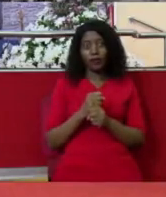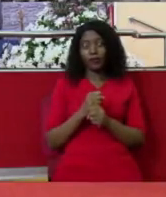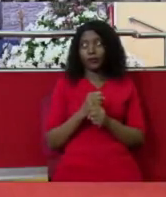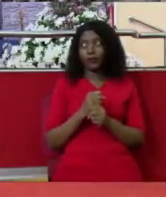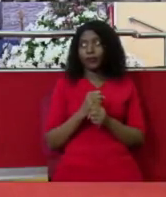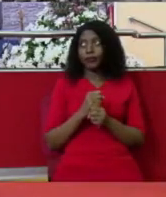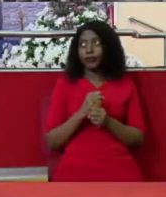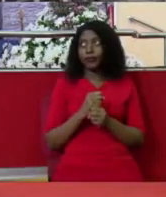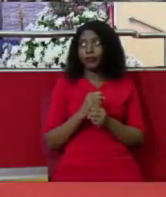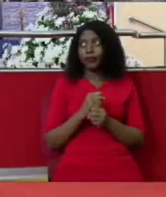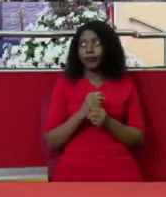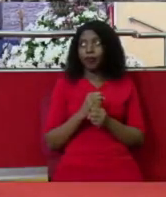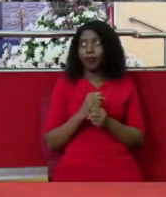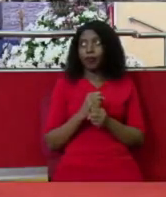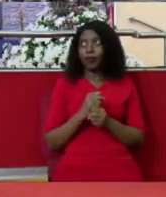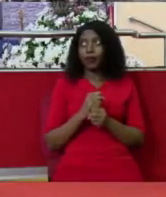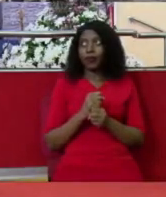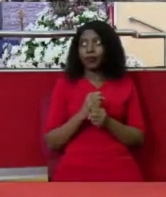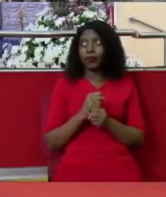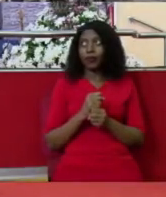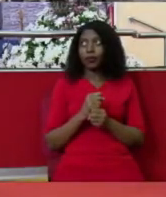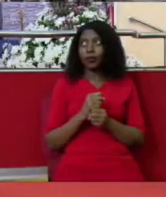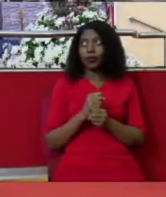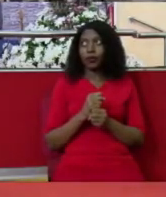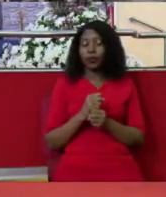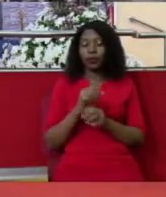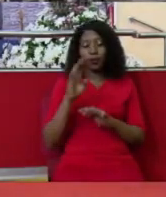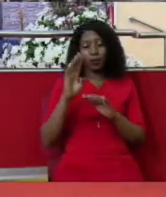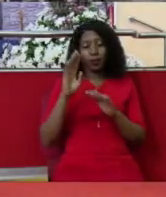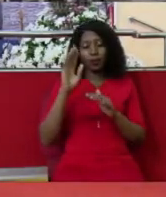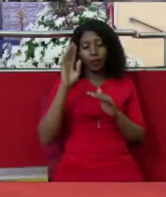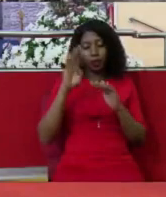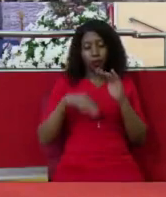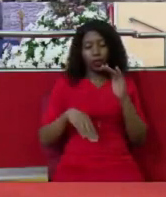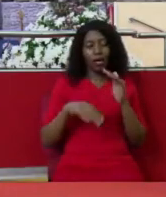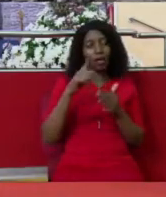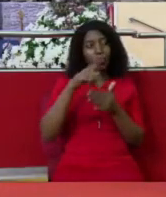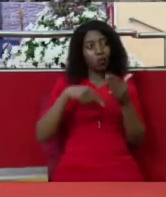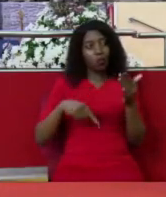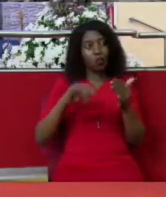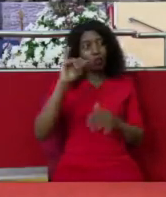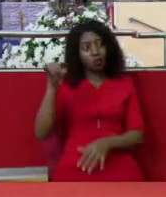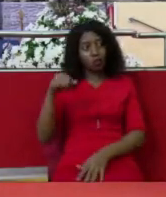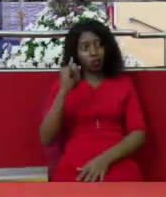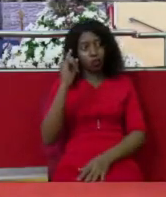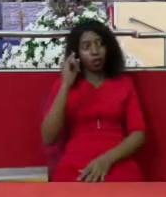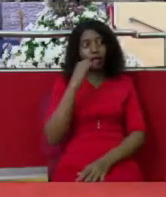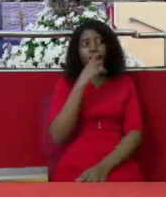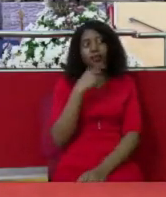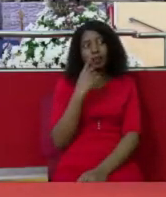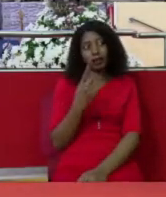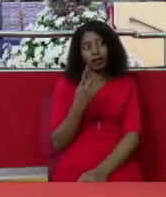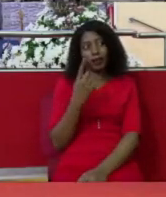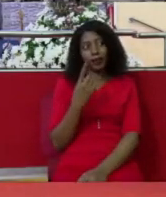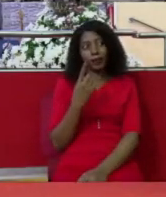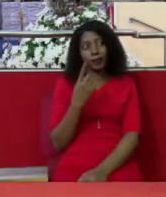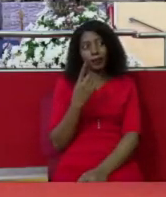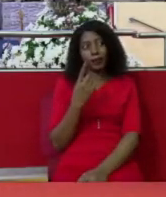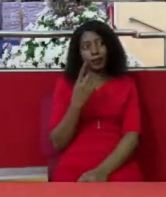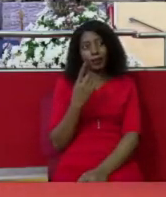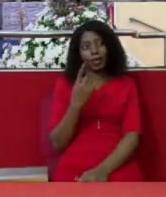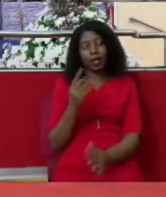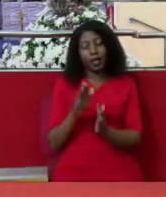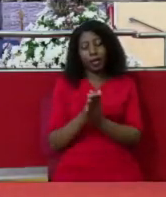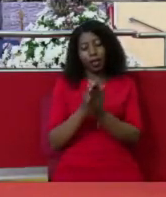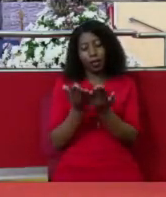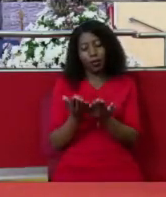yale matendo ya Jonah than what Jonah said. Kushinda yale maneno alisema. Now the book of Jonah